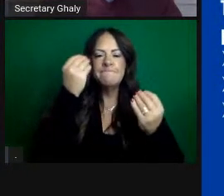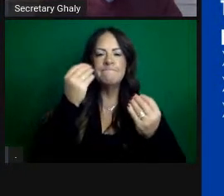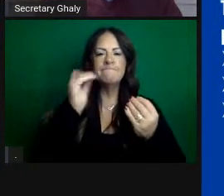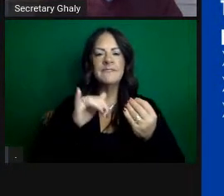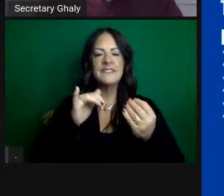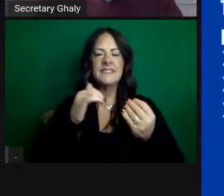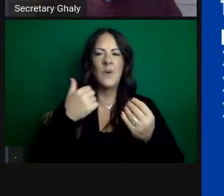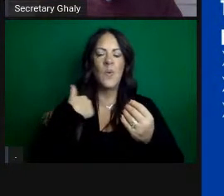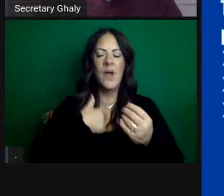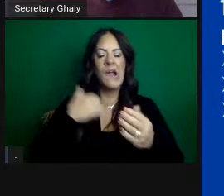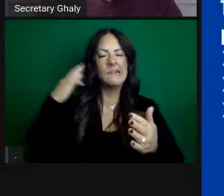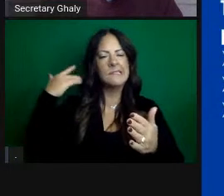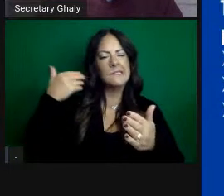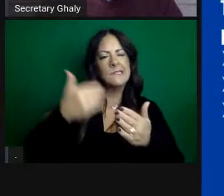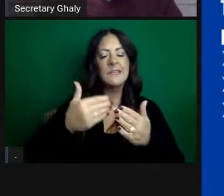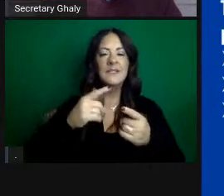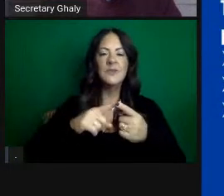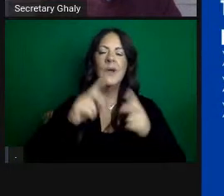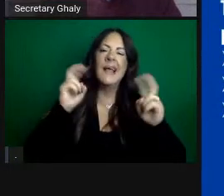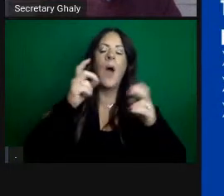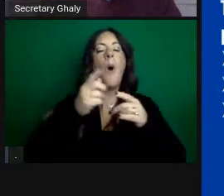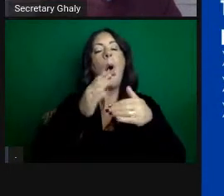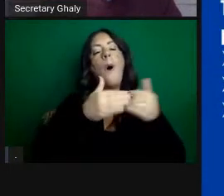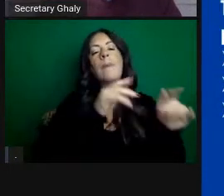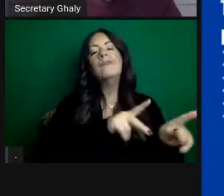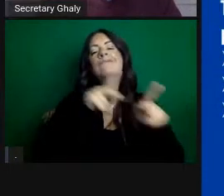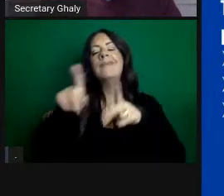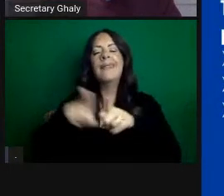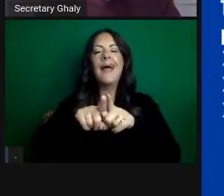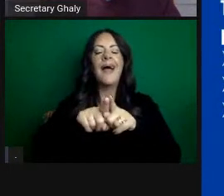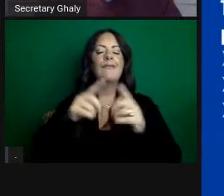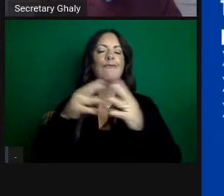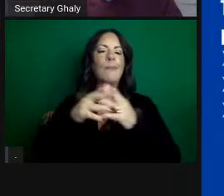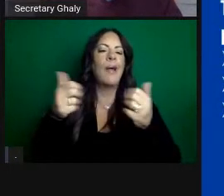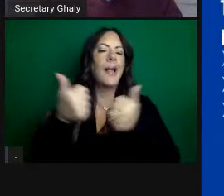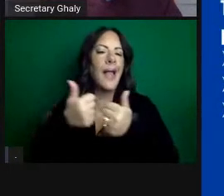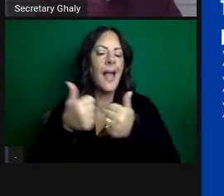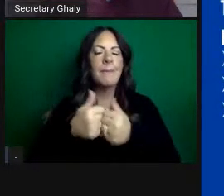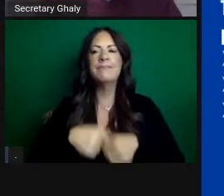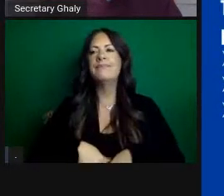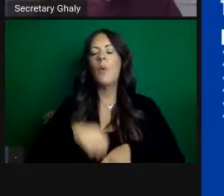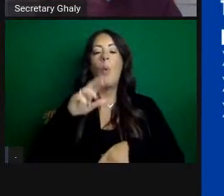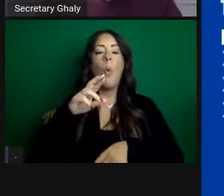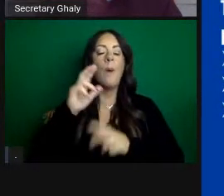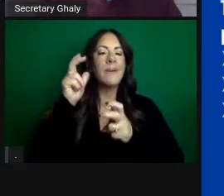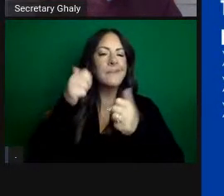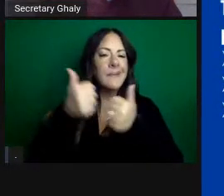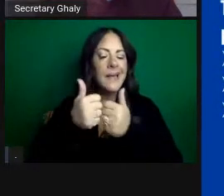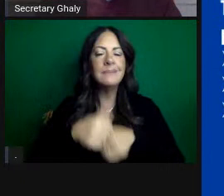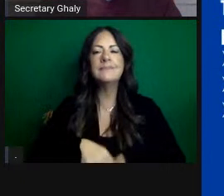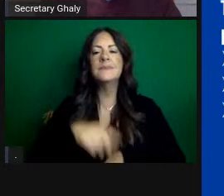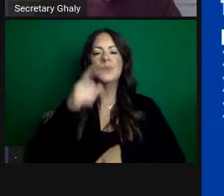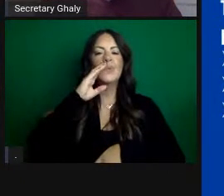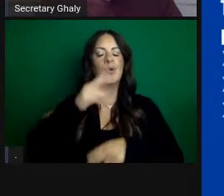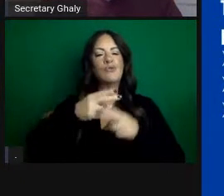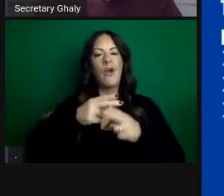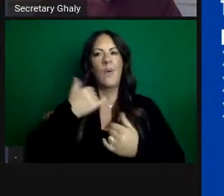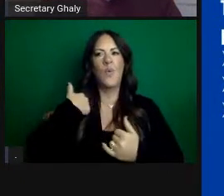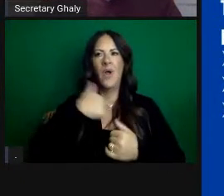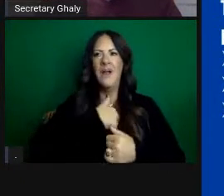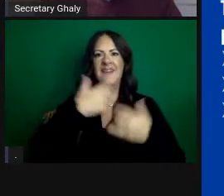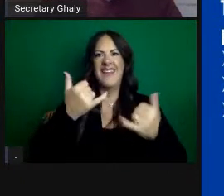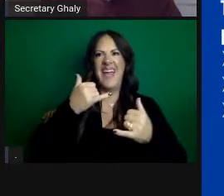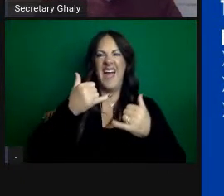fourth quarter of the situation that we're in, now that we have a vaccine, that it's an important time